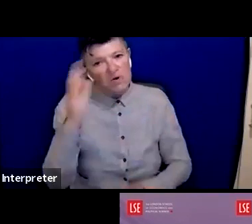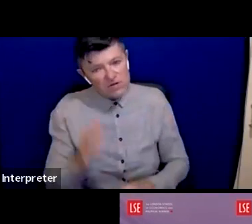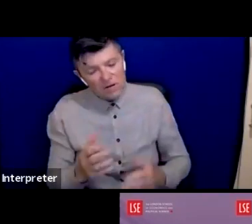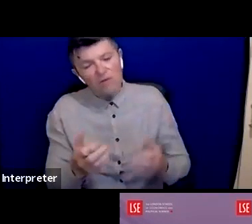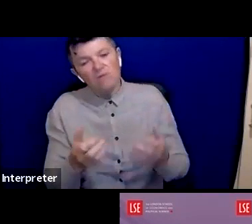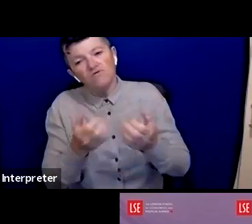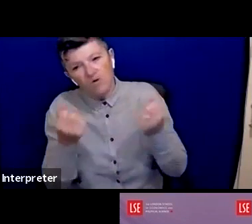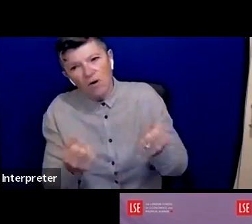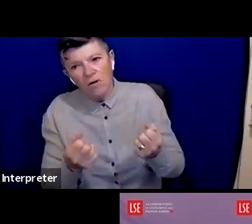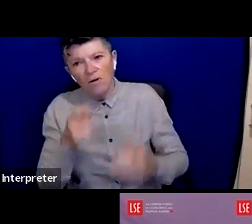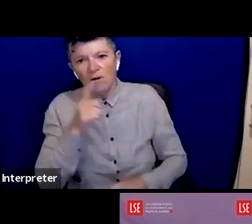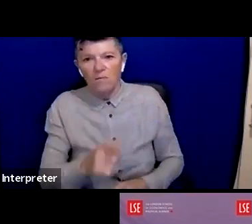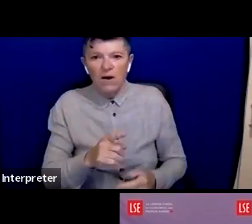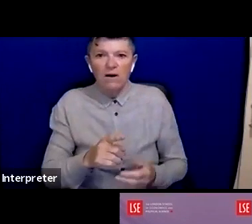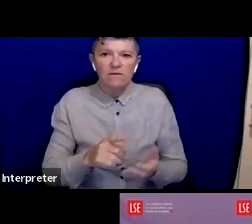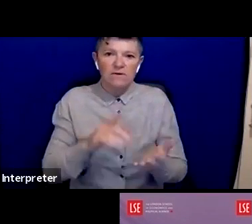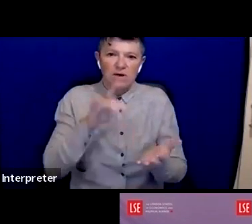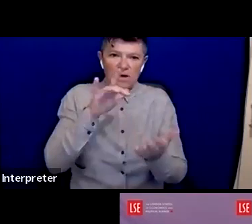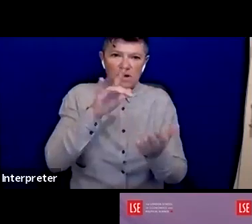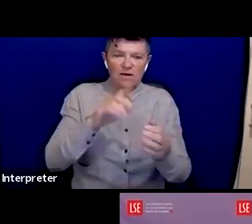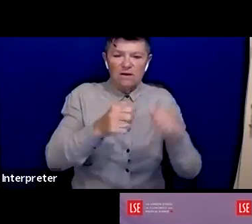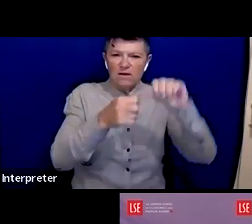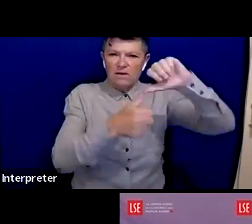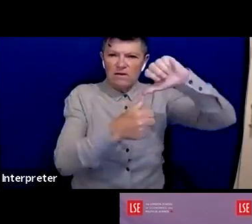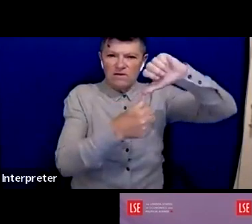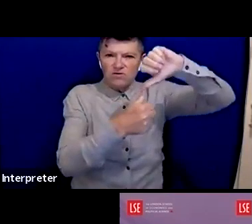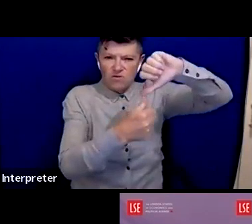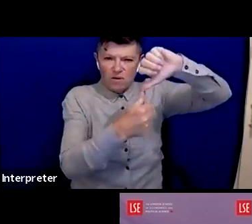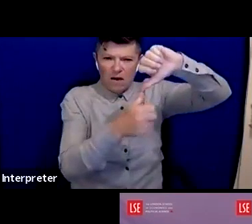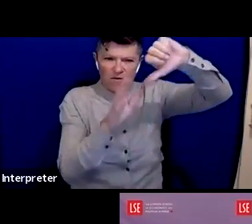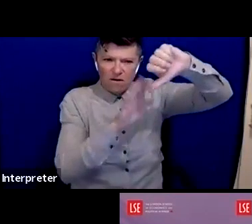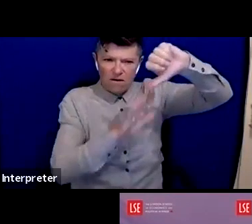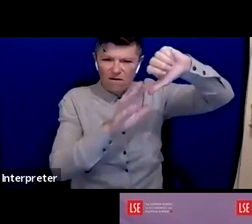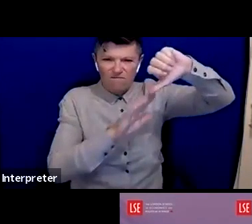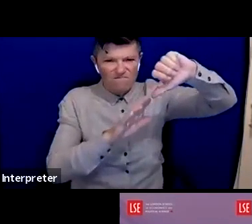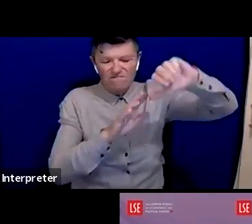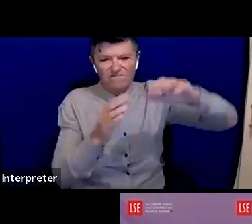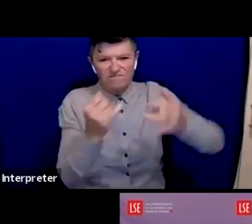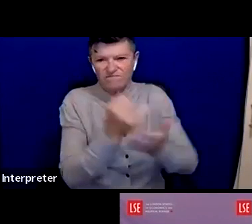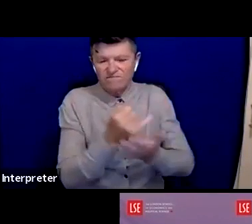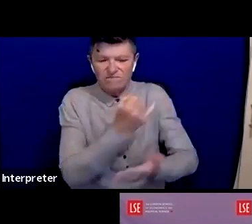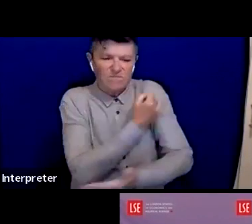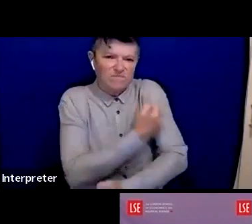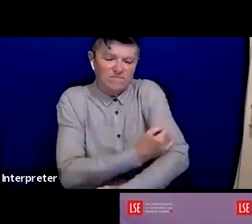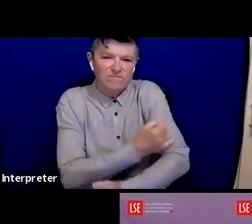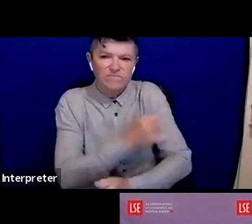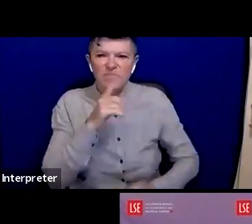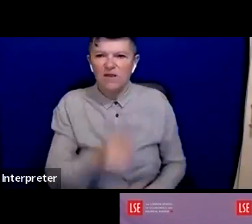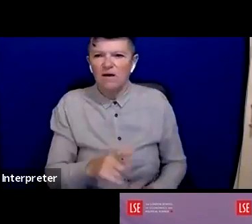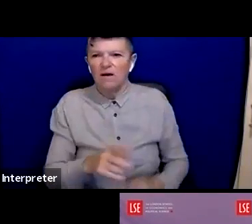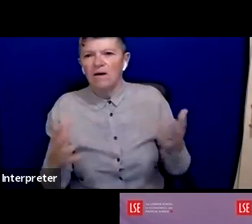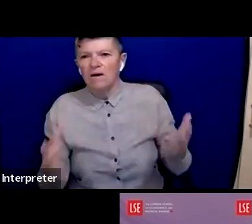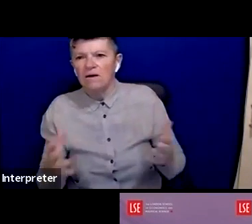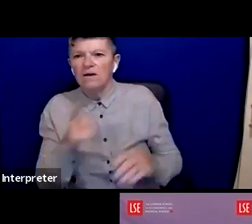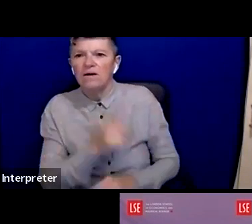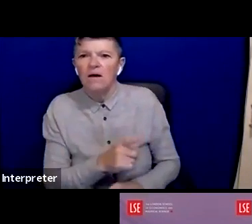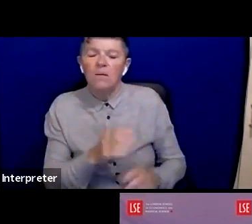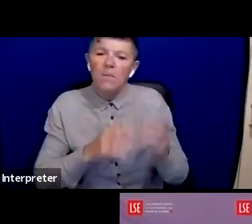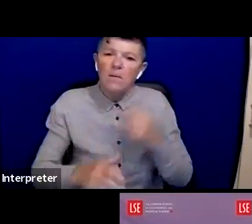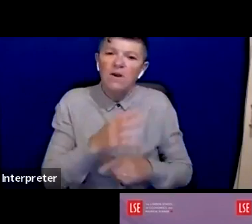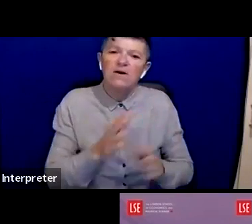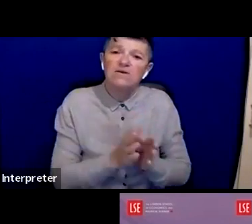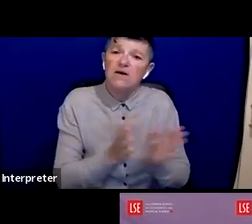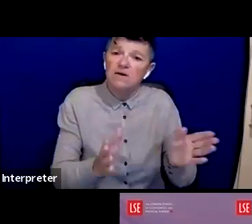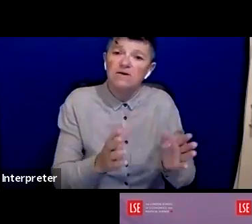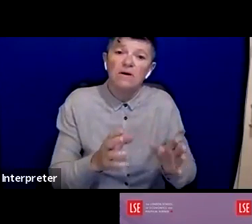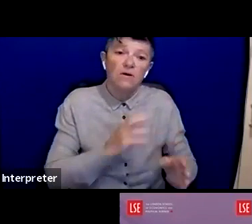at all in Central America. What kinds of unions? Public sector unions are pretty strong. Private sector unions, not necessarily.